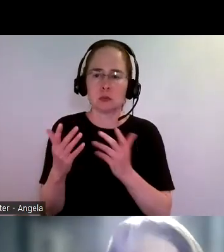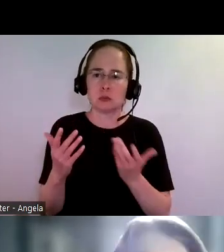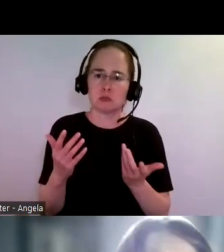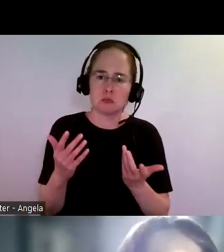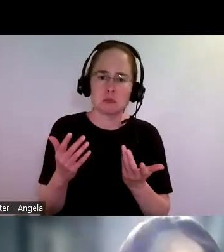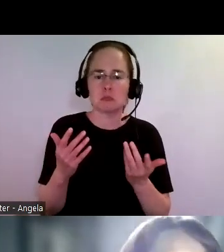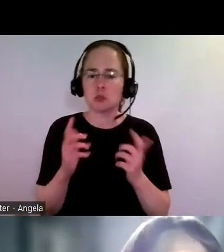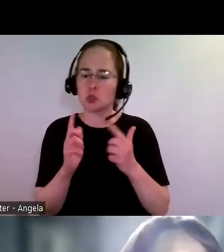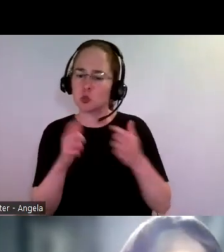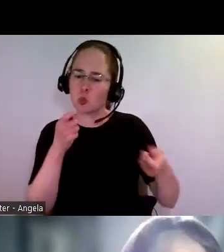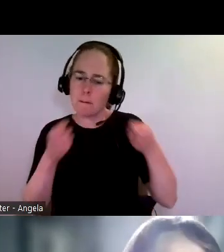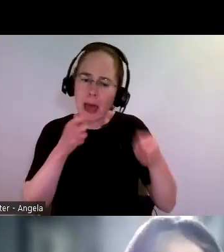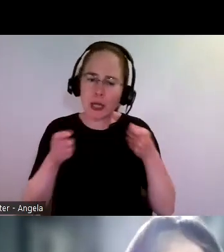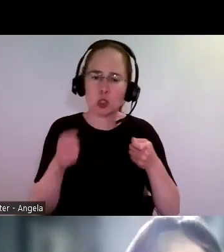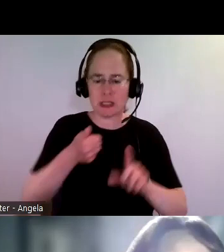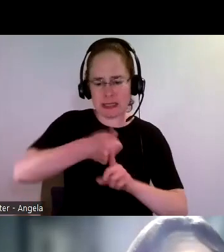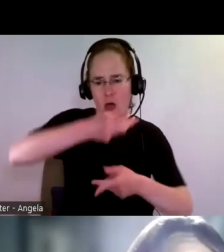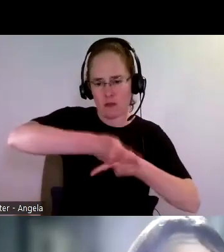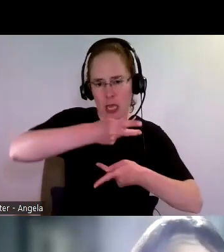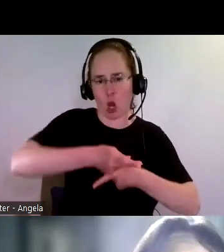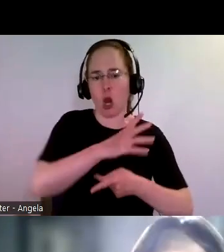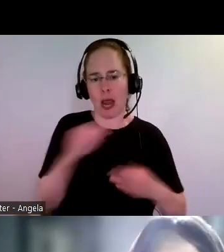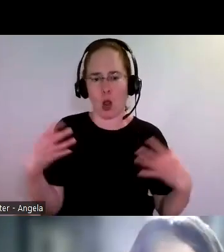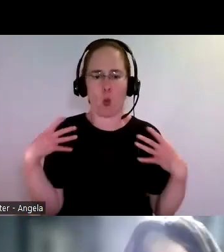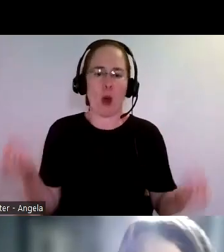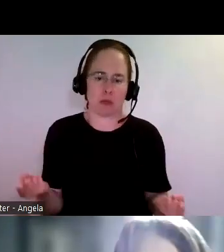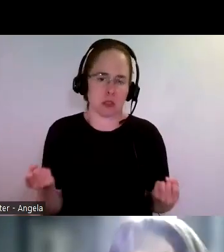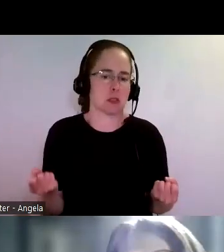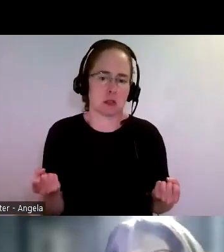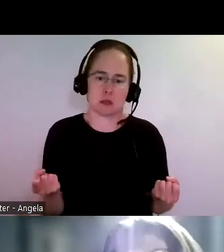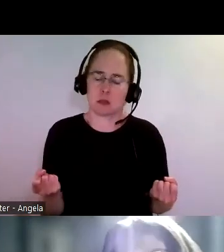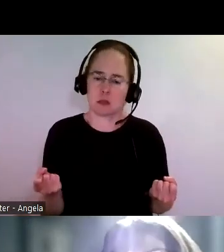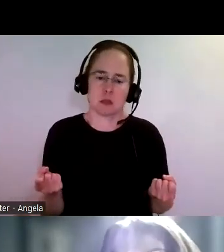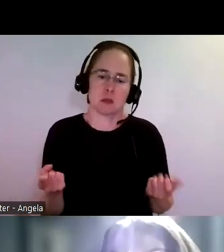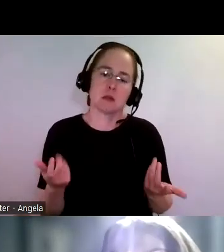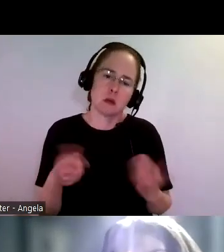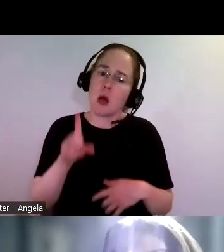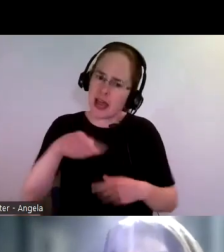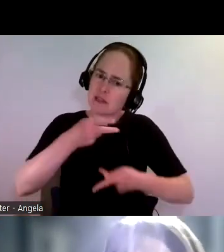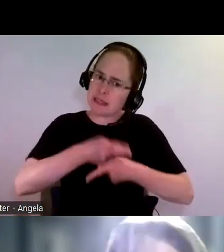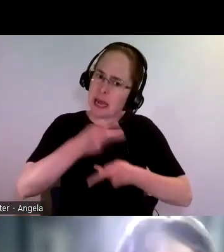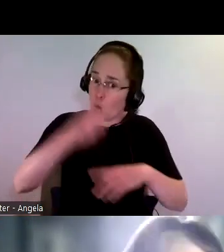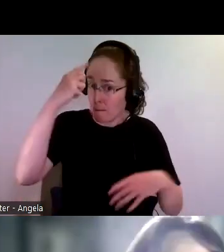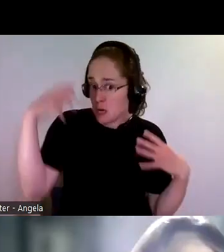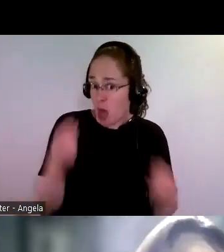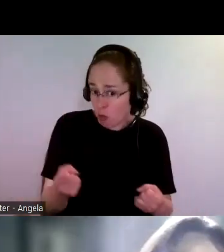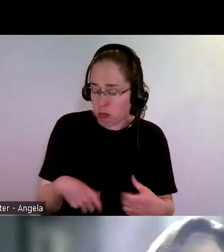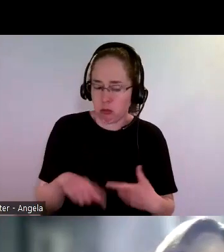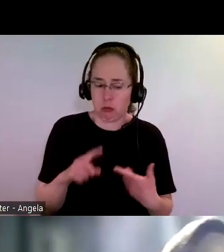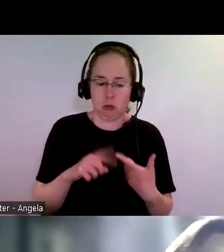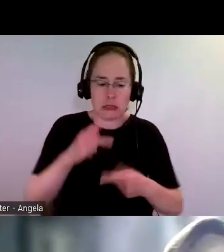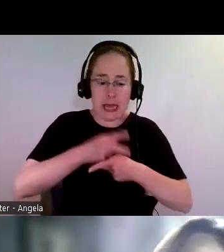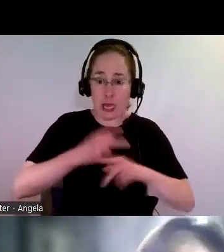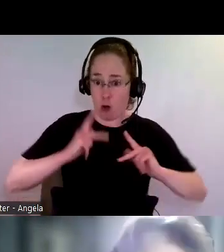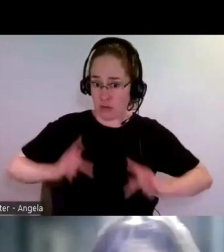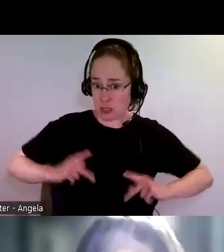of managing our self-care and our wellness on every realm. So we have to take care of our mental health, we have to take care of